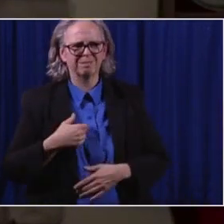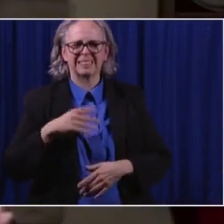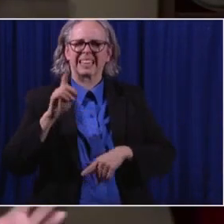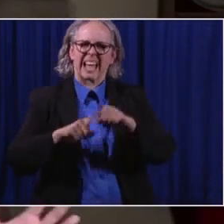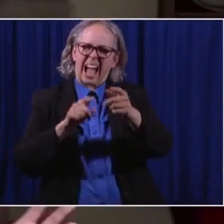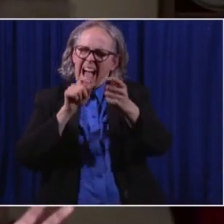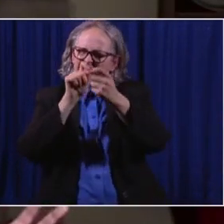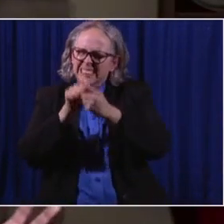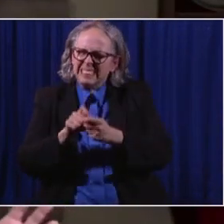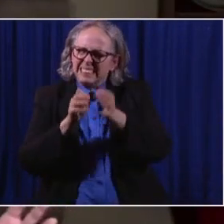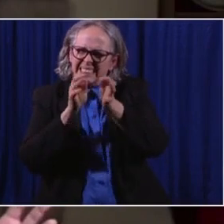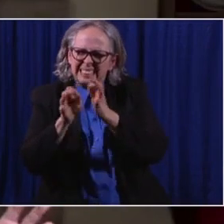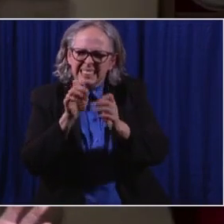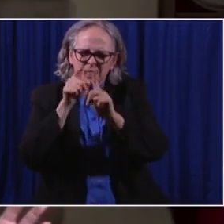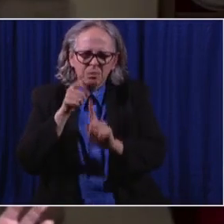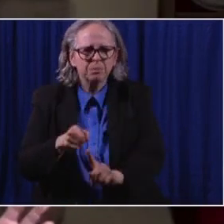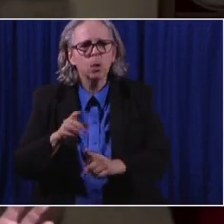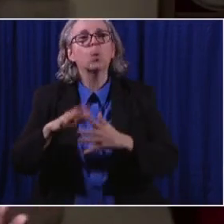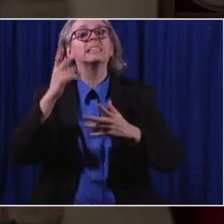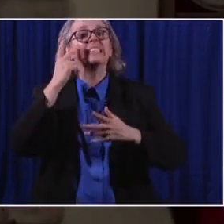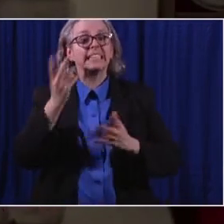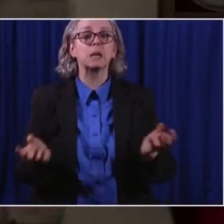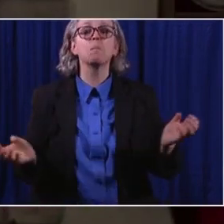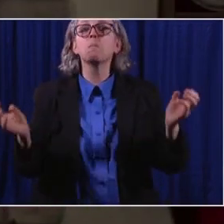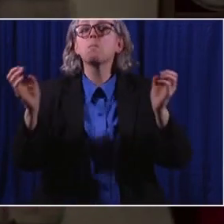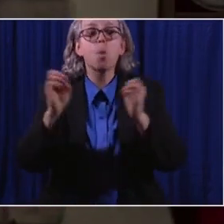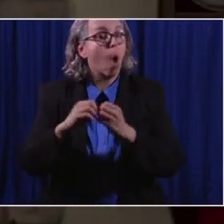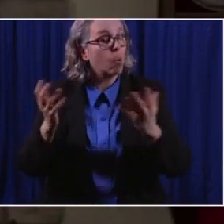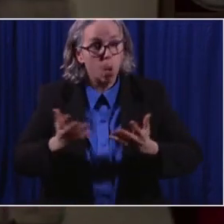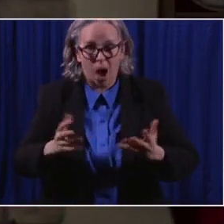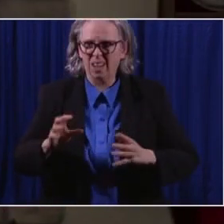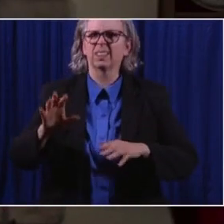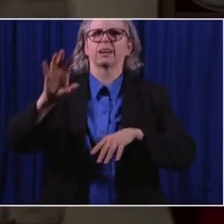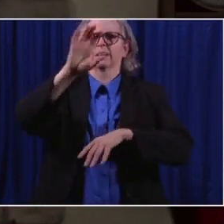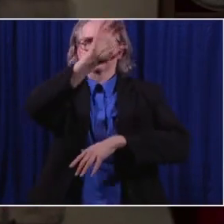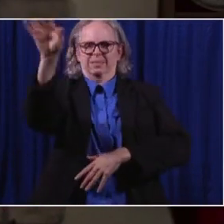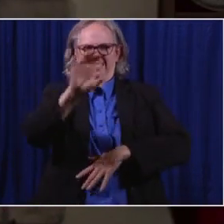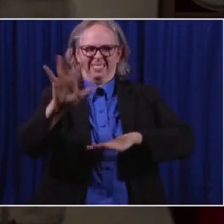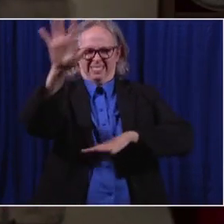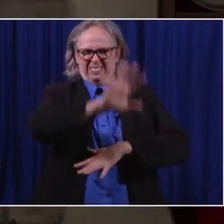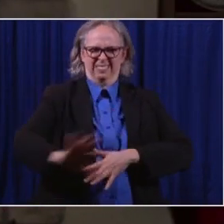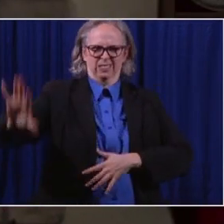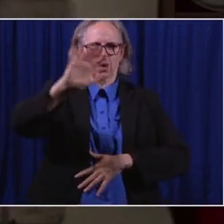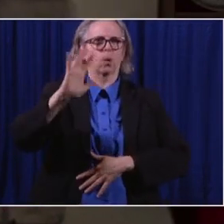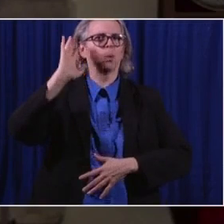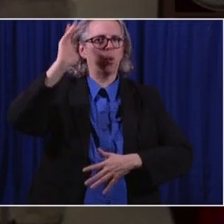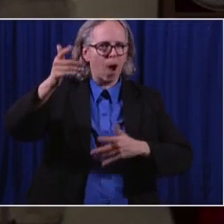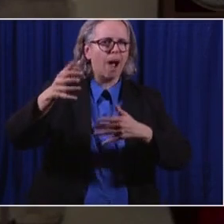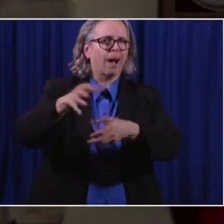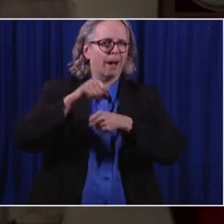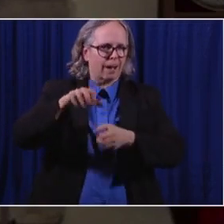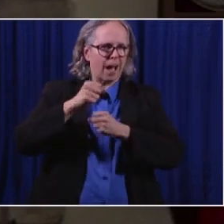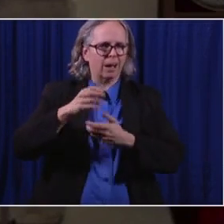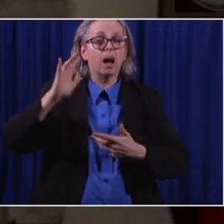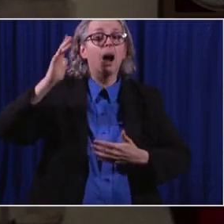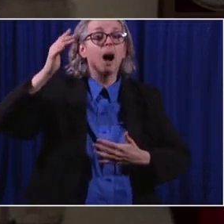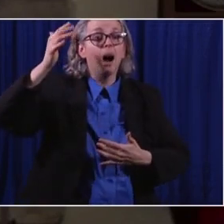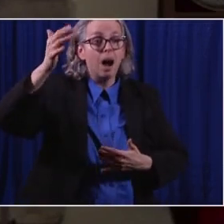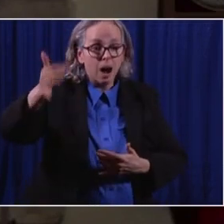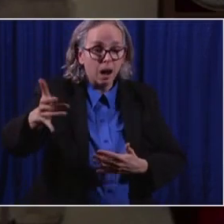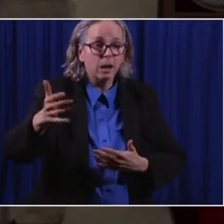more places. So when you get to a point when you're opening it up, as we propose to do for about